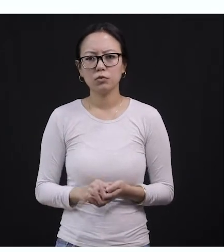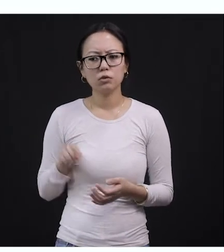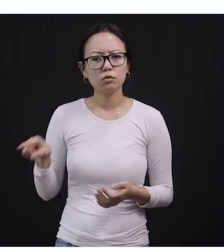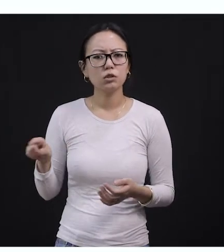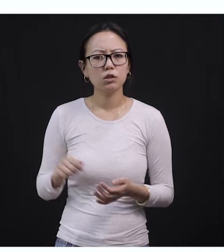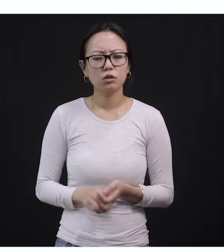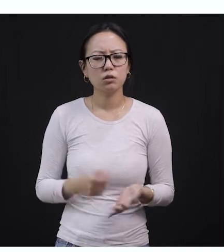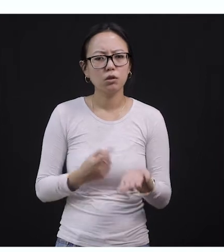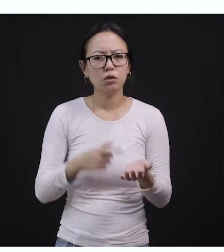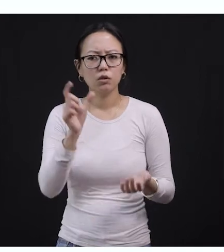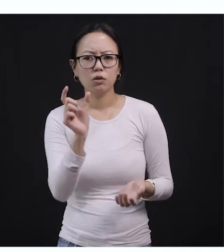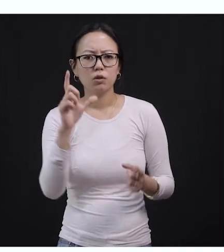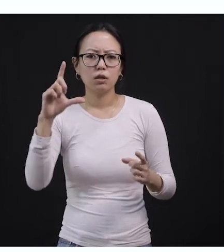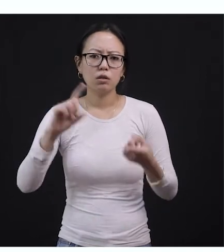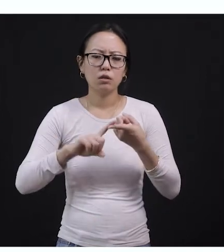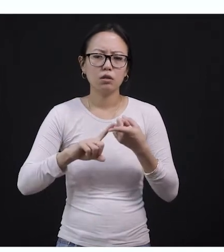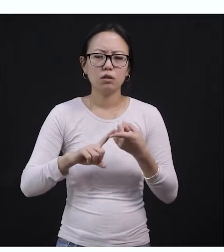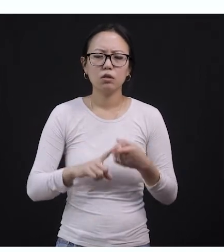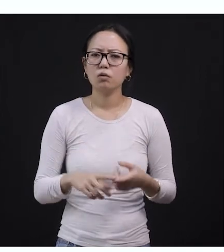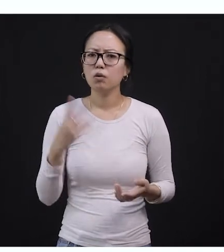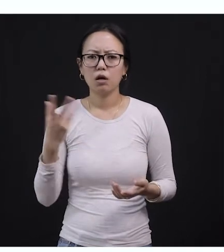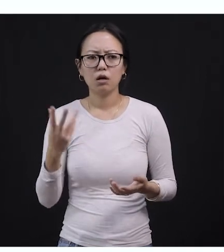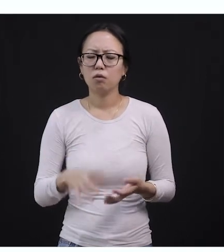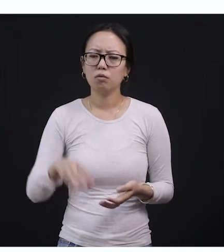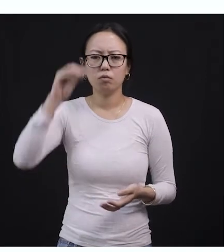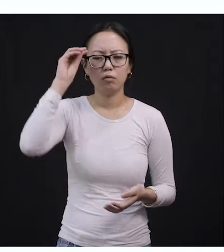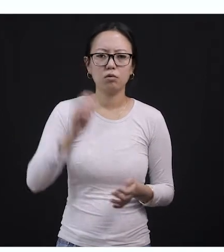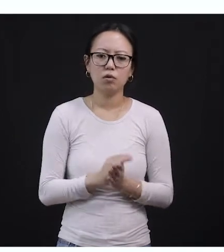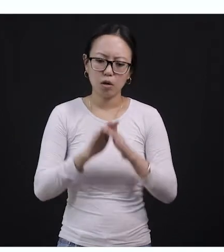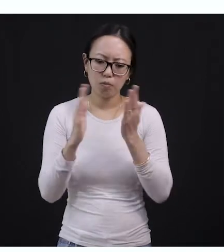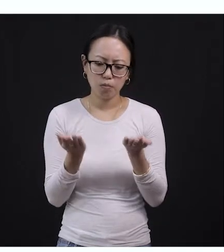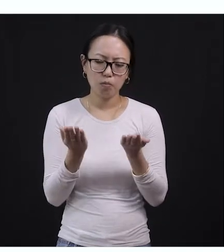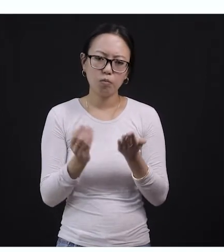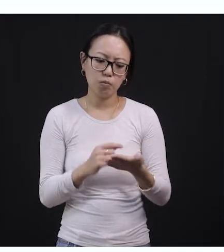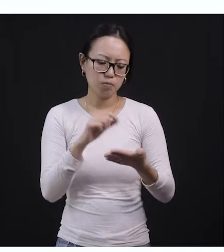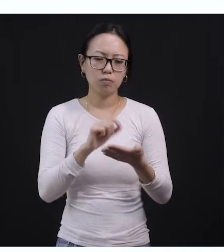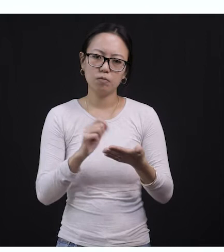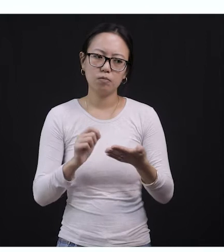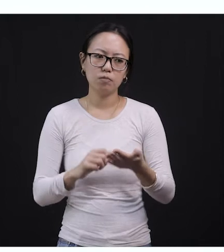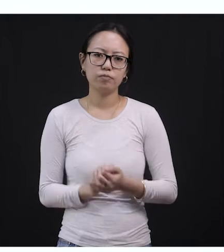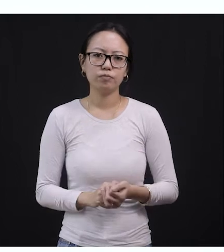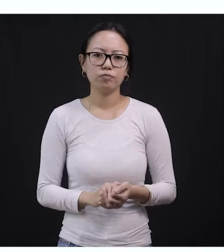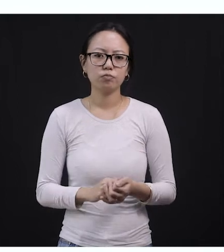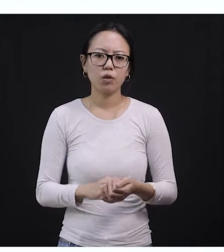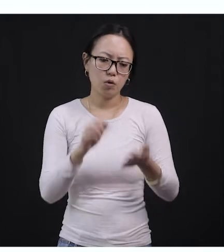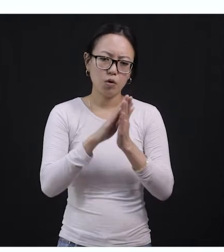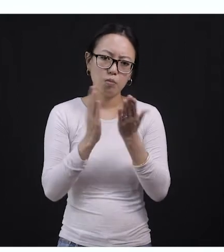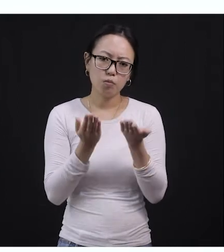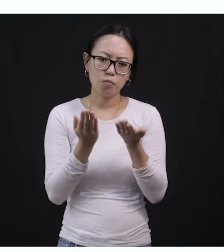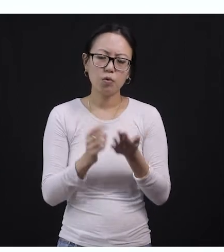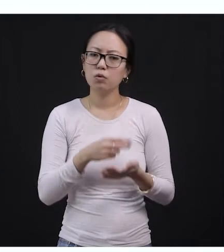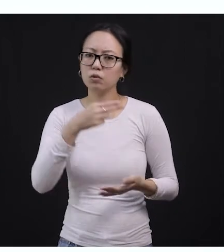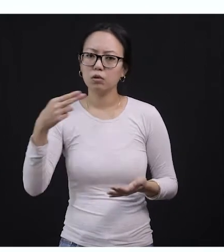he ruled his military in a society. Okay, and all these records were found in